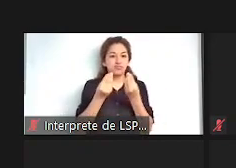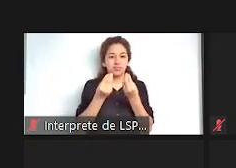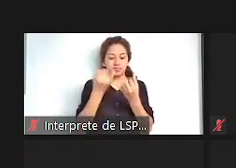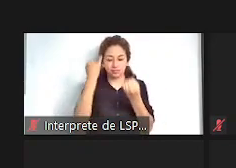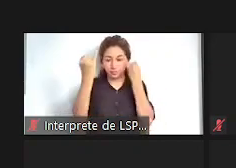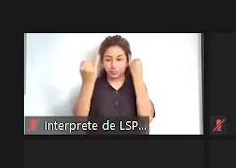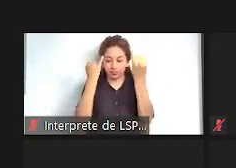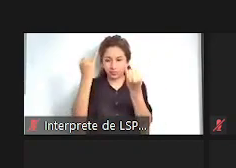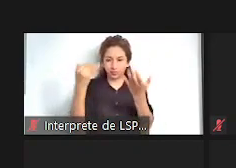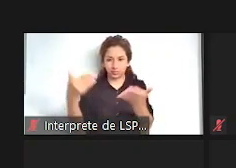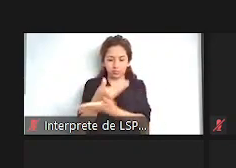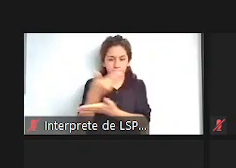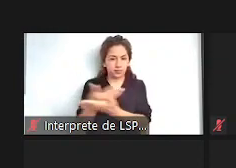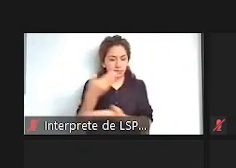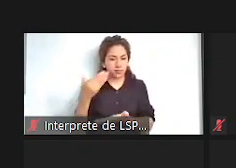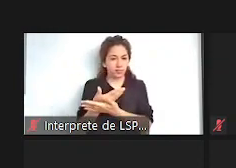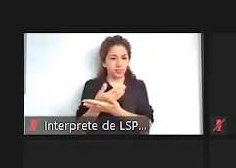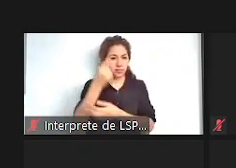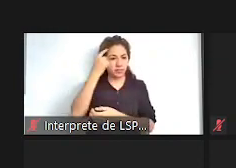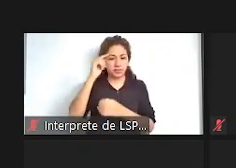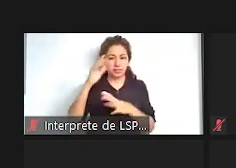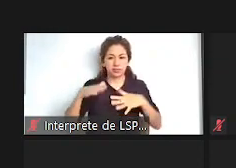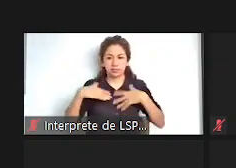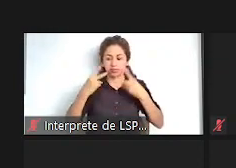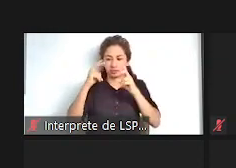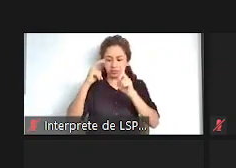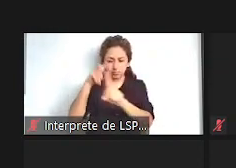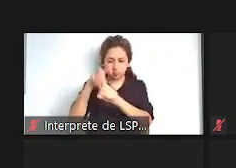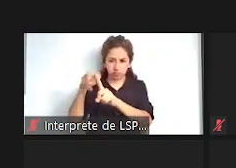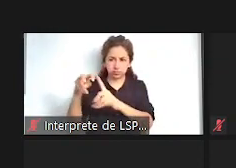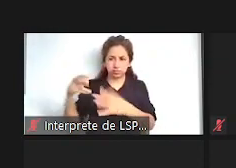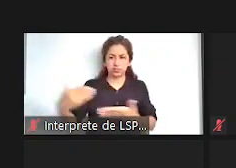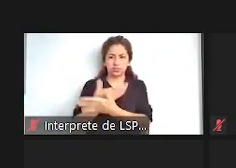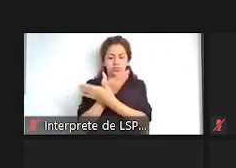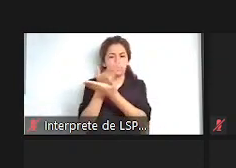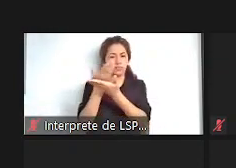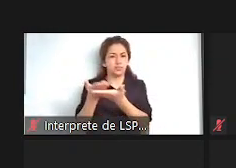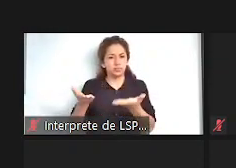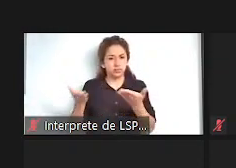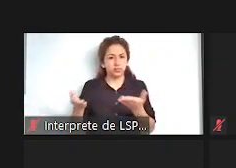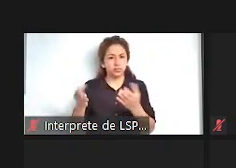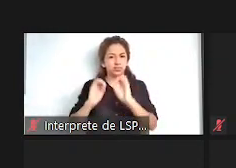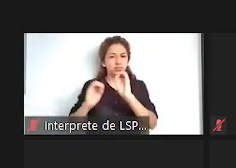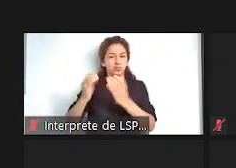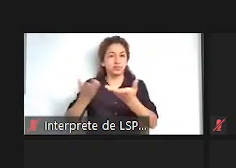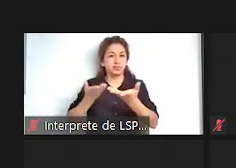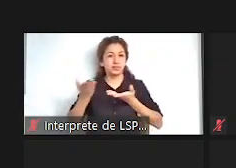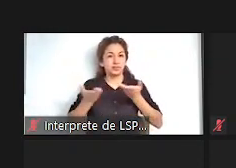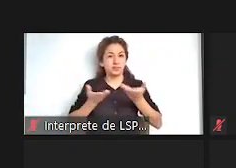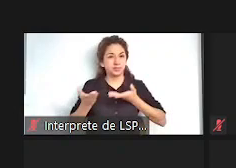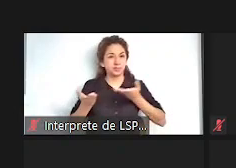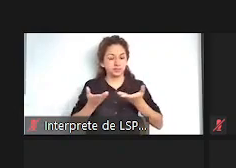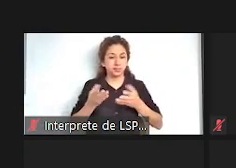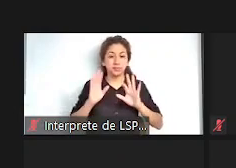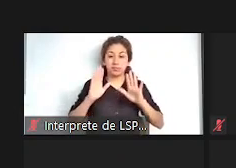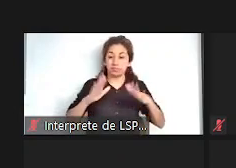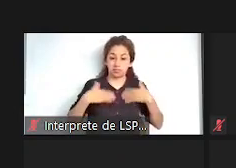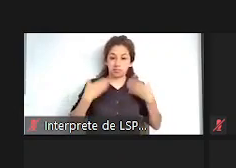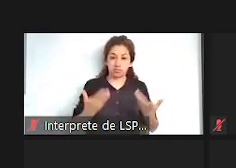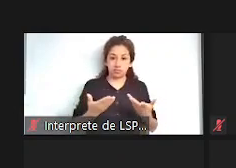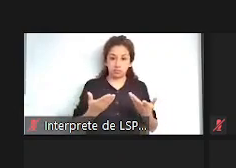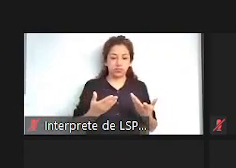an innovation nor the capacity needed to discover new markets uh products or services